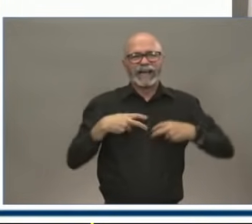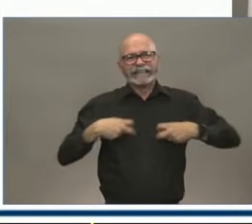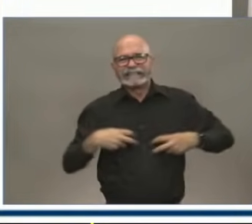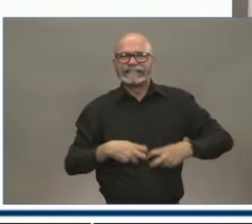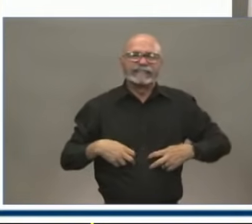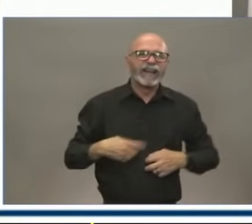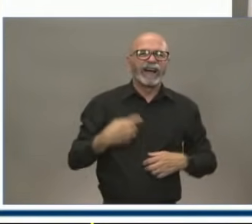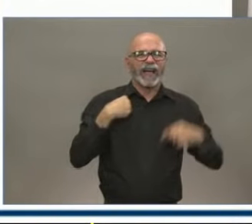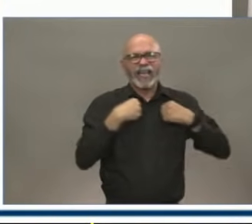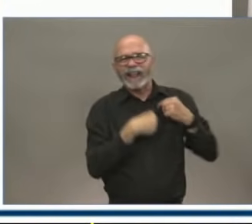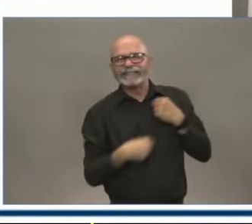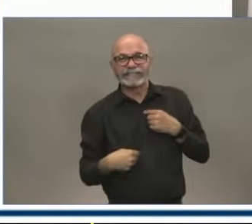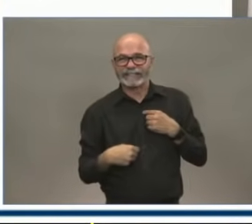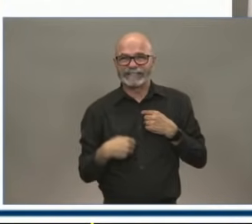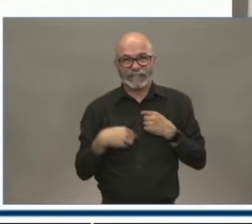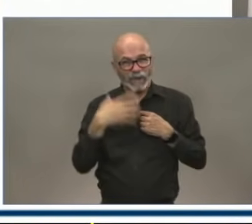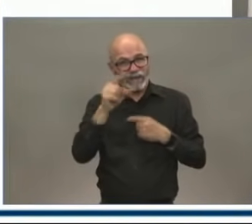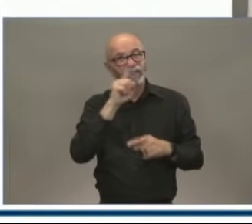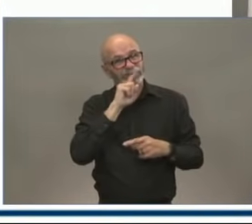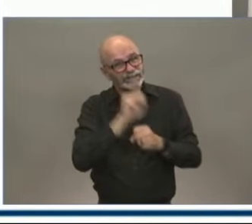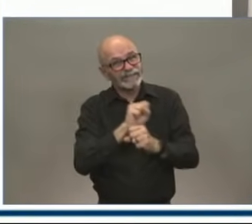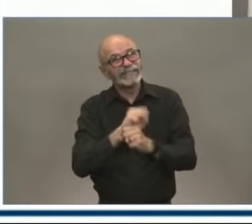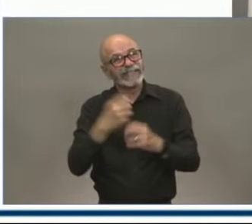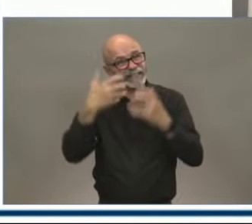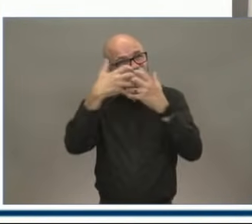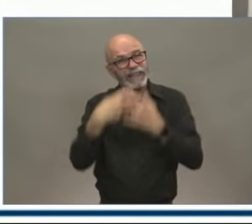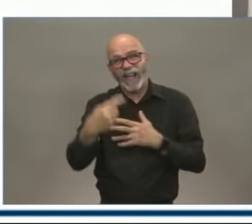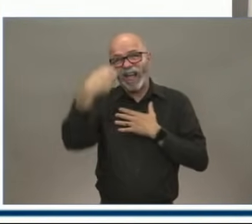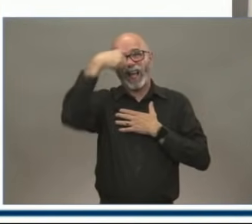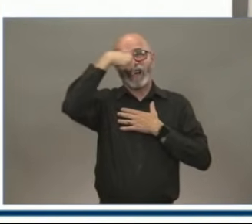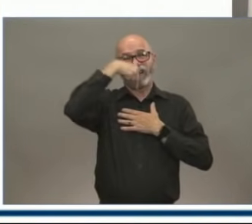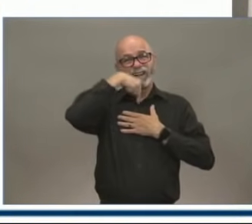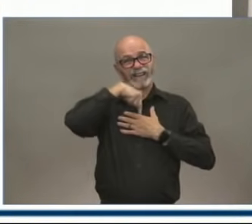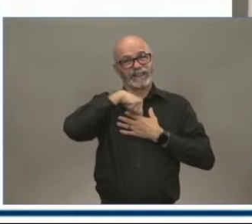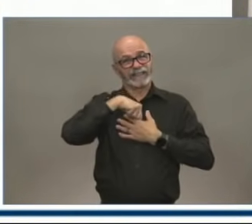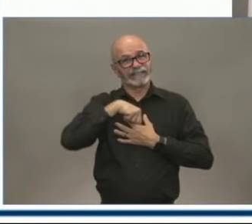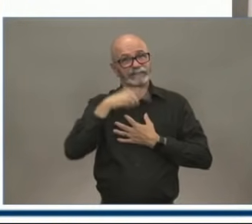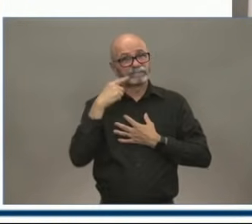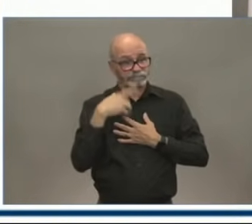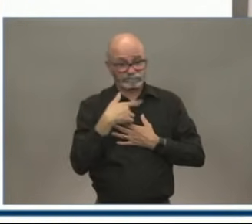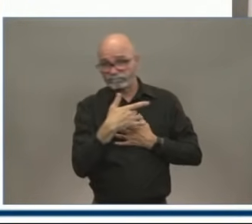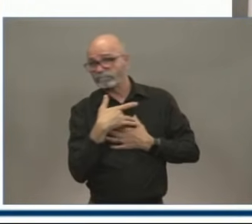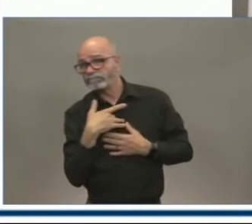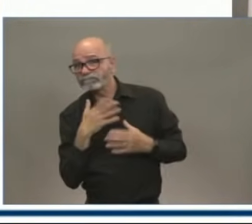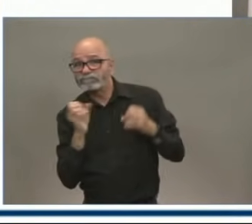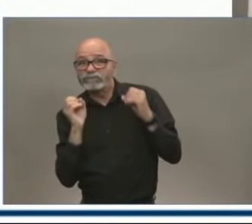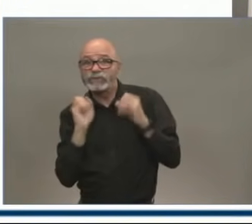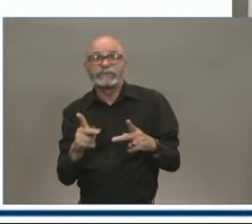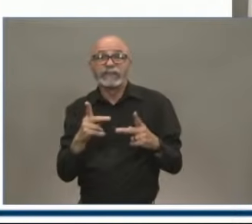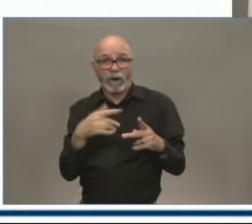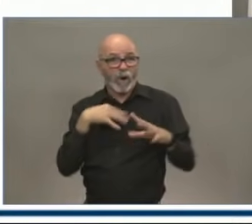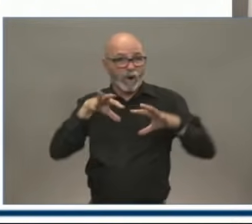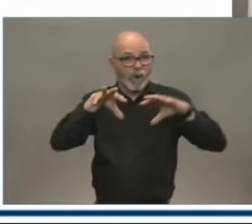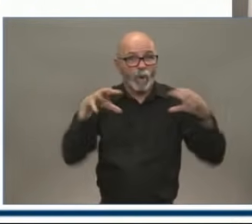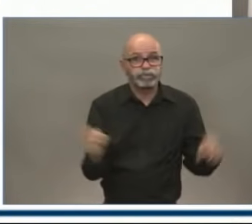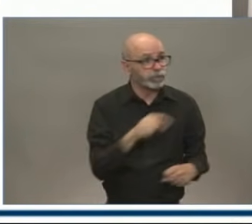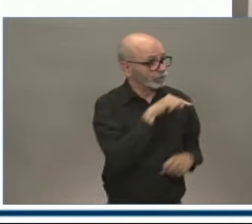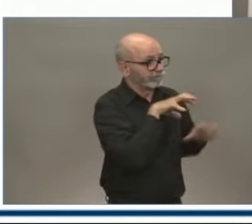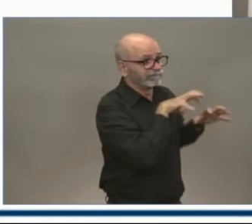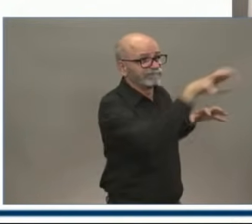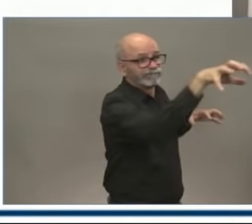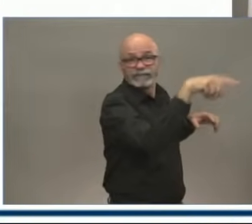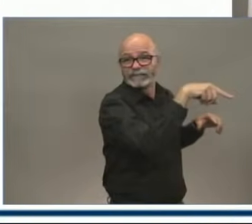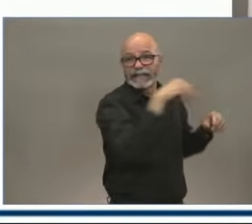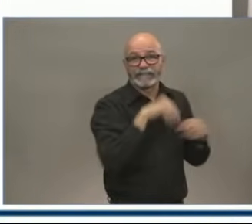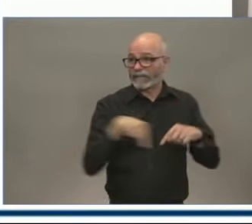Is ventilator capacity something you've thought about at this point in our second wave? Like, does Nova Scotia even need ventilators, or do we have enough? Do we